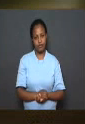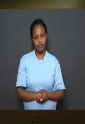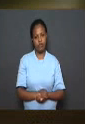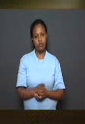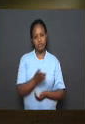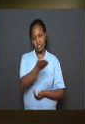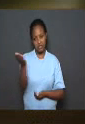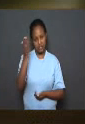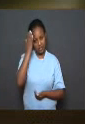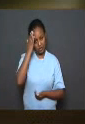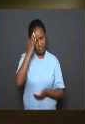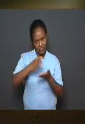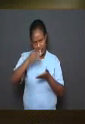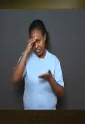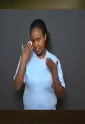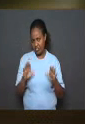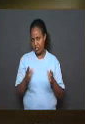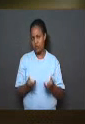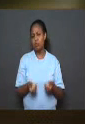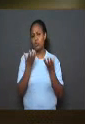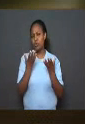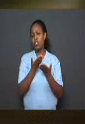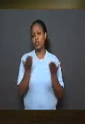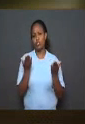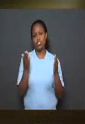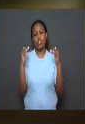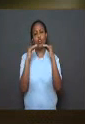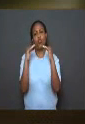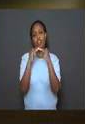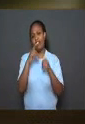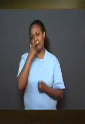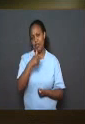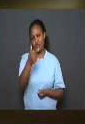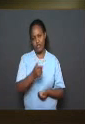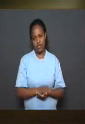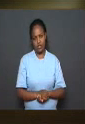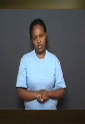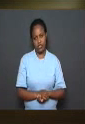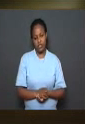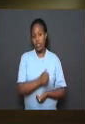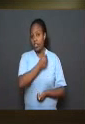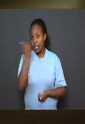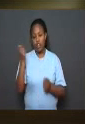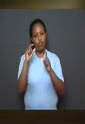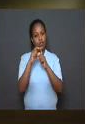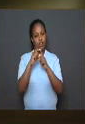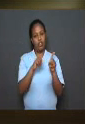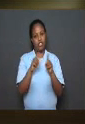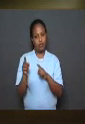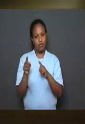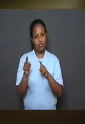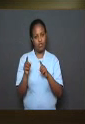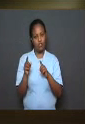have already studied many aspects of equality. Another term related